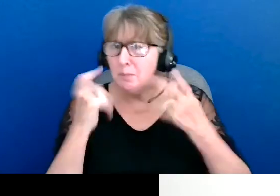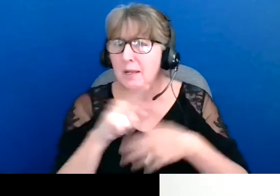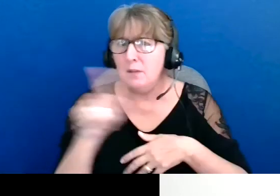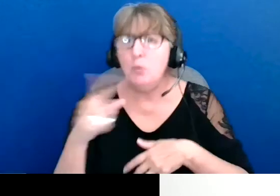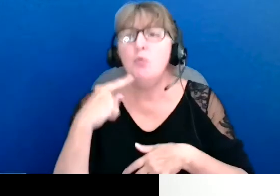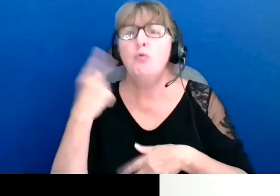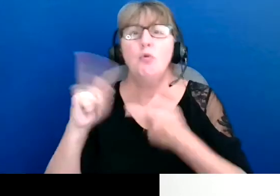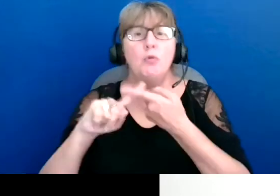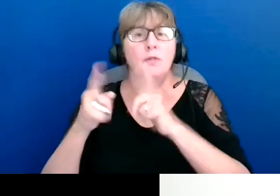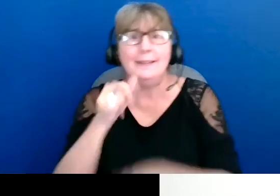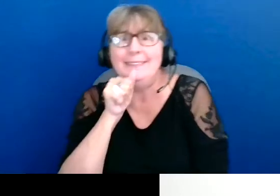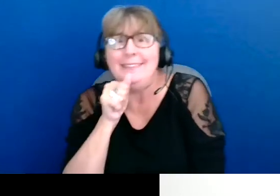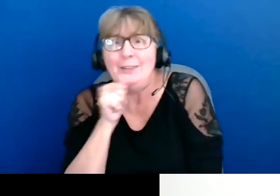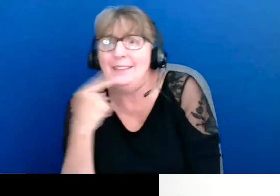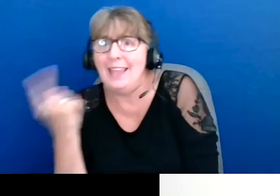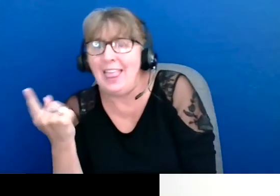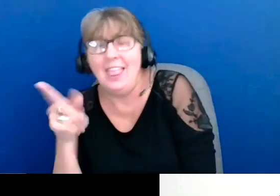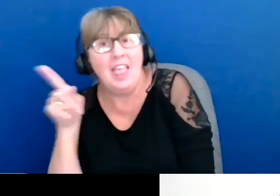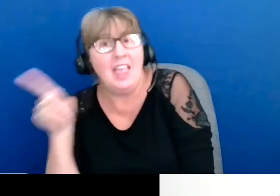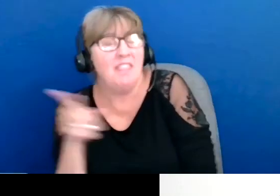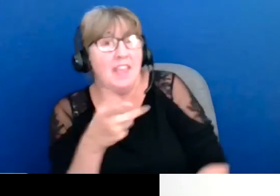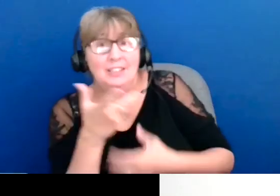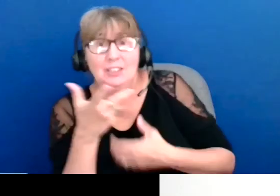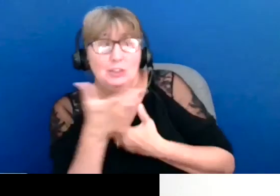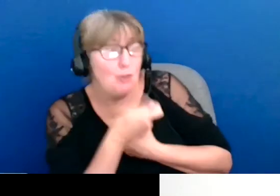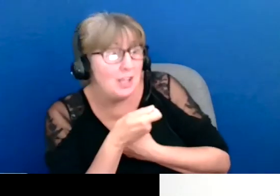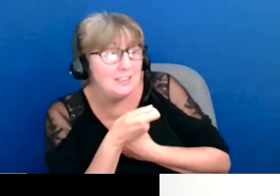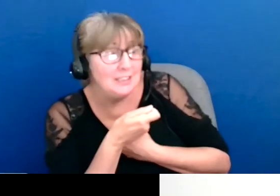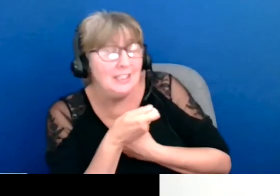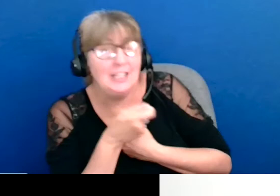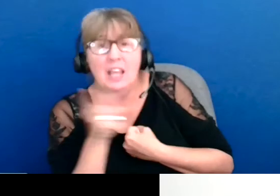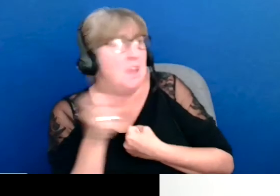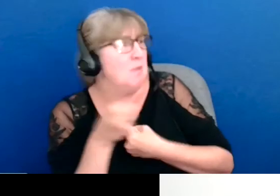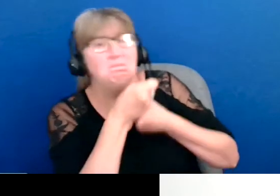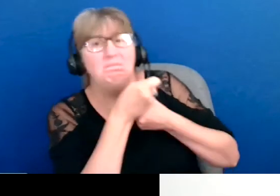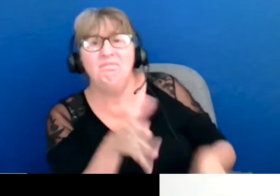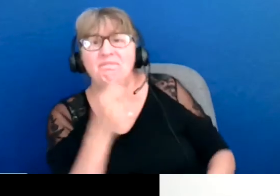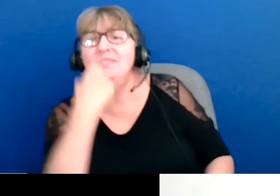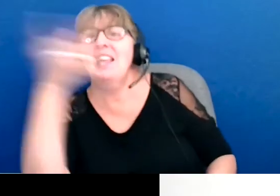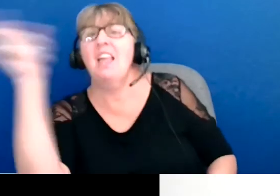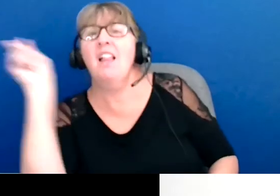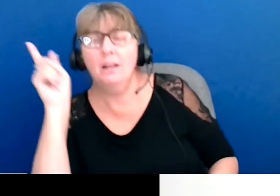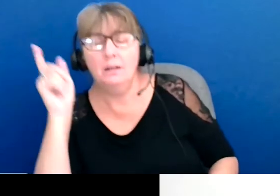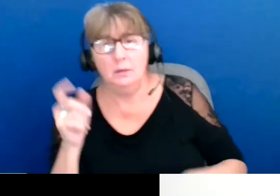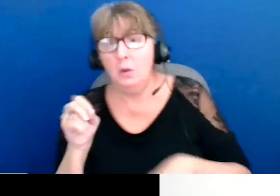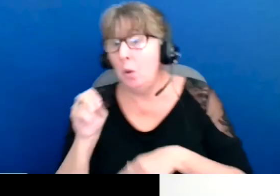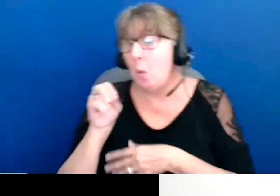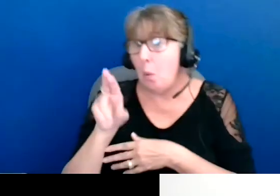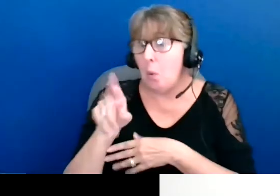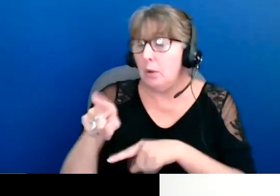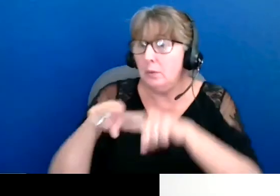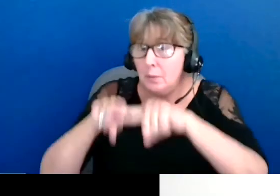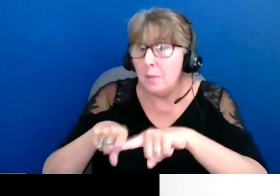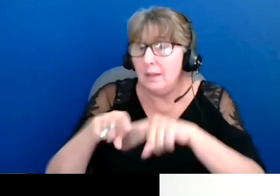then that friend broke your trust and shared that secret. Or you were counting on someone to do something for